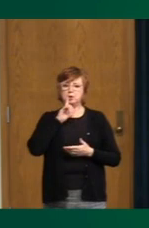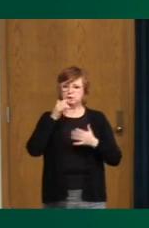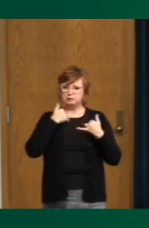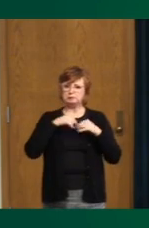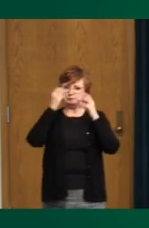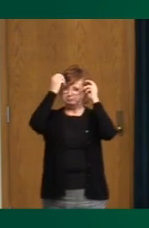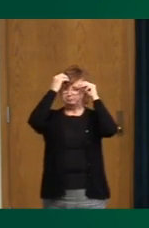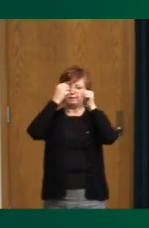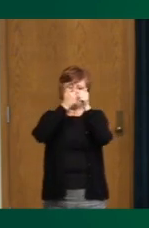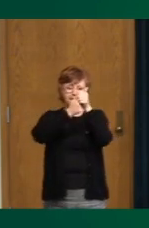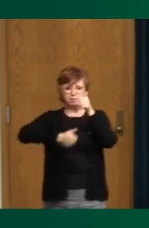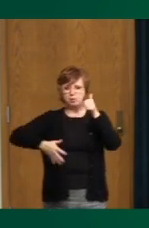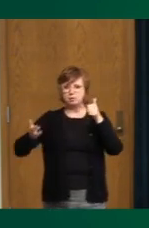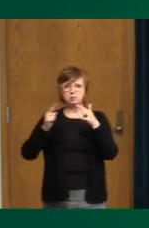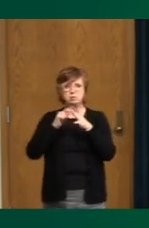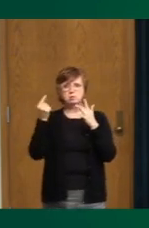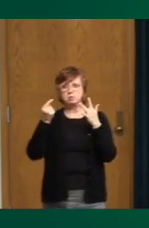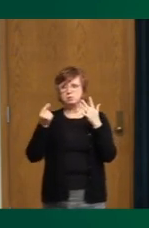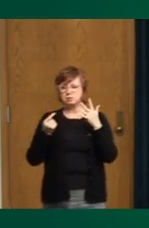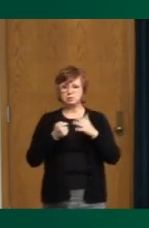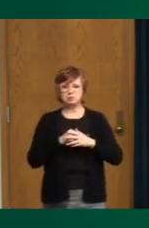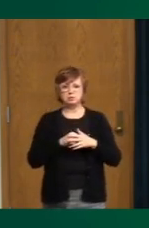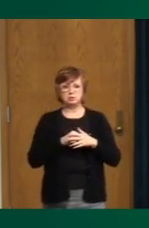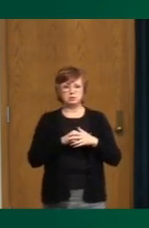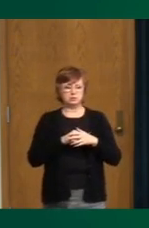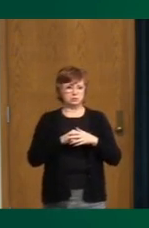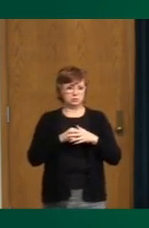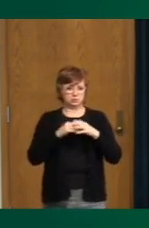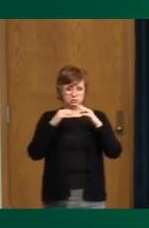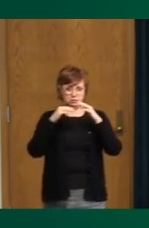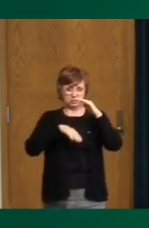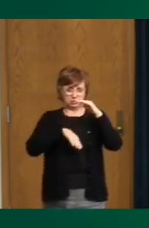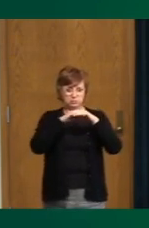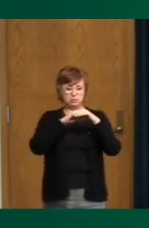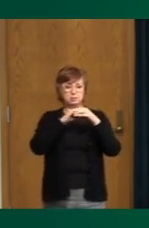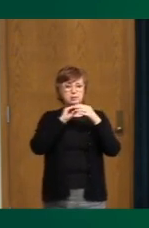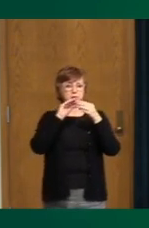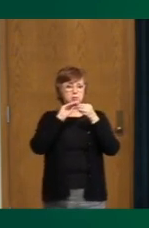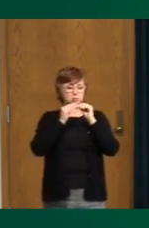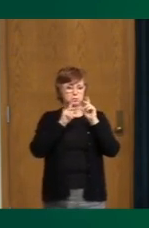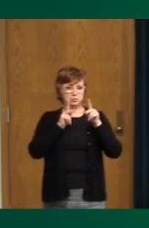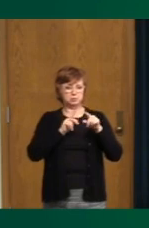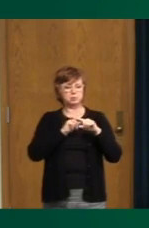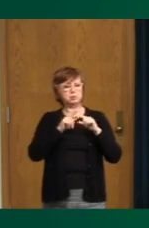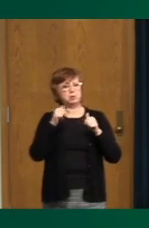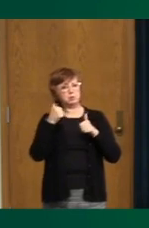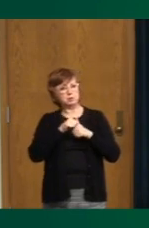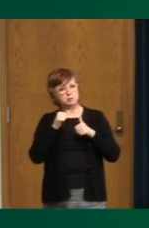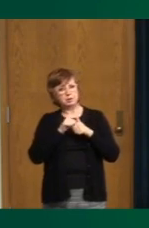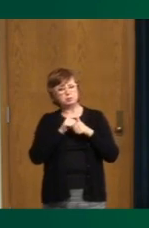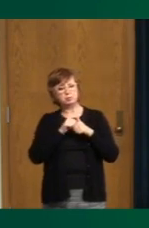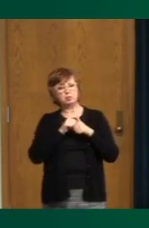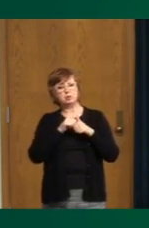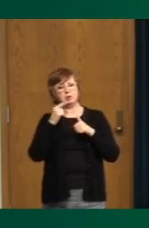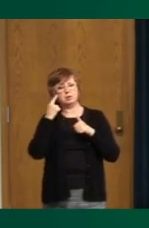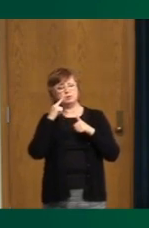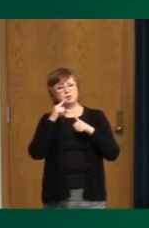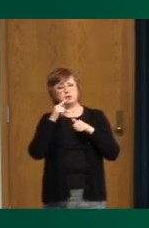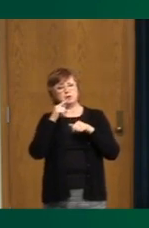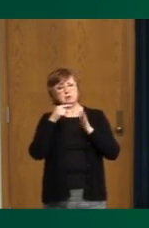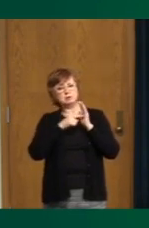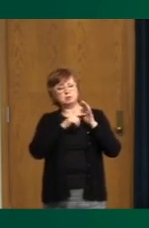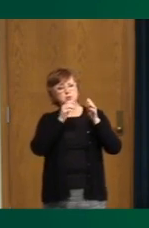gathering sizes, guidelines. But what we have seen is that, in a large space like, a place of worship,